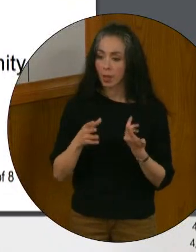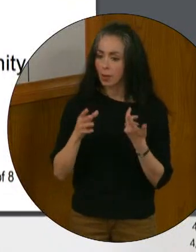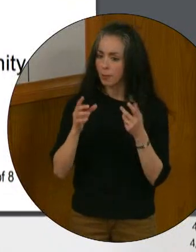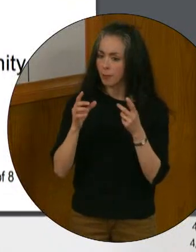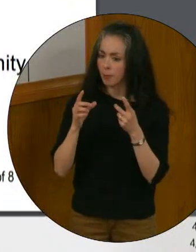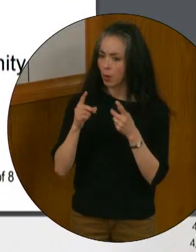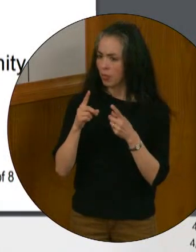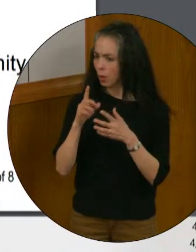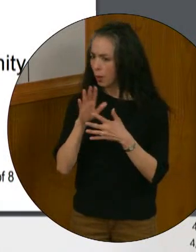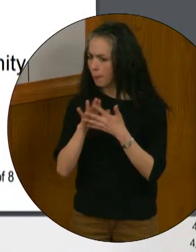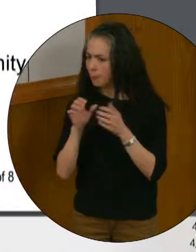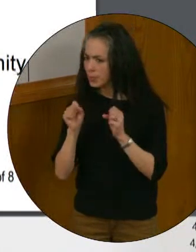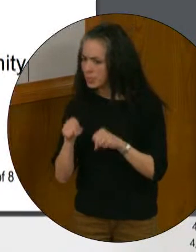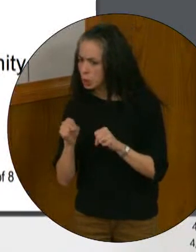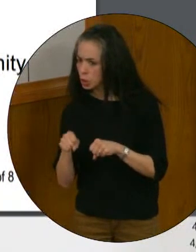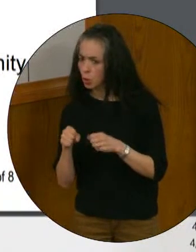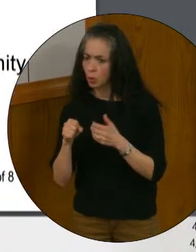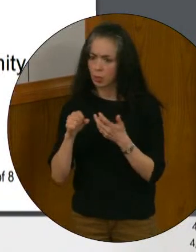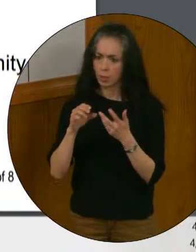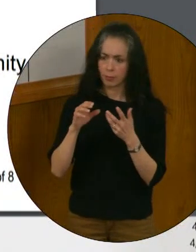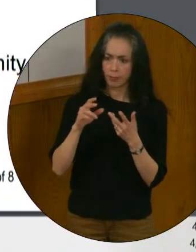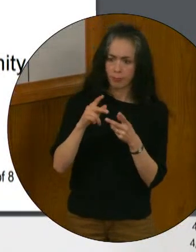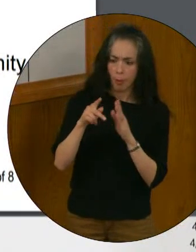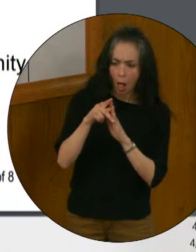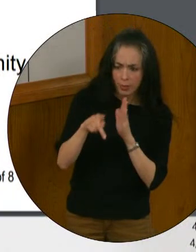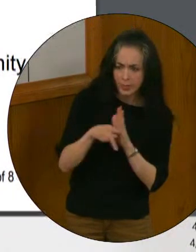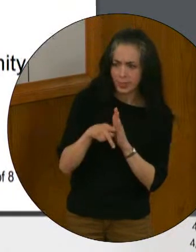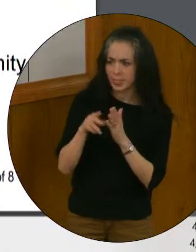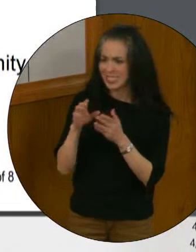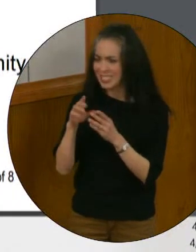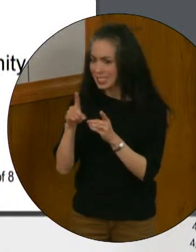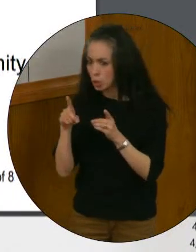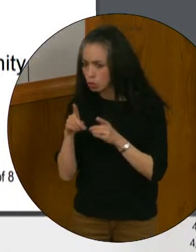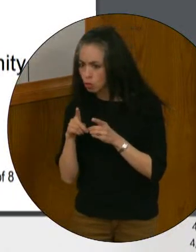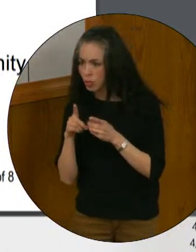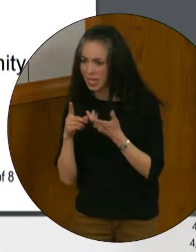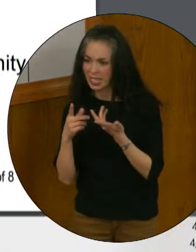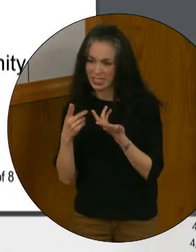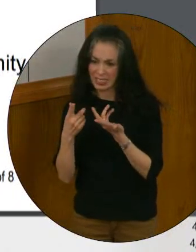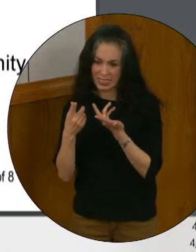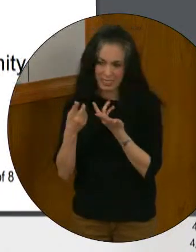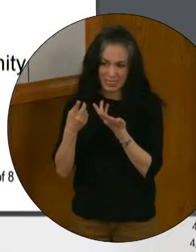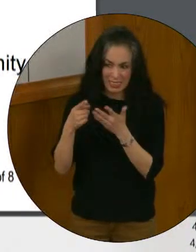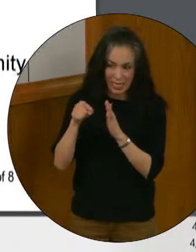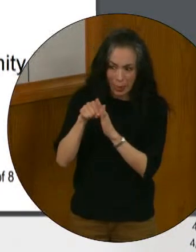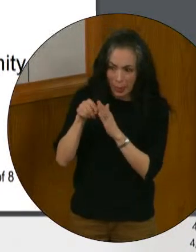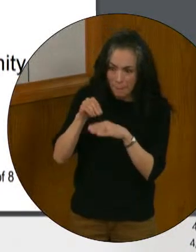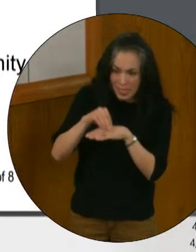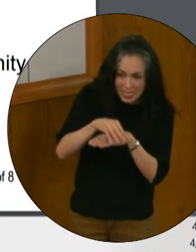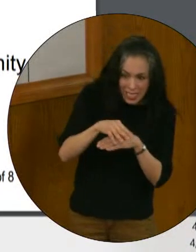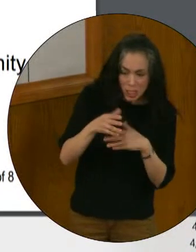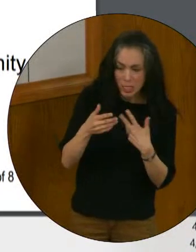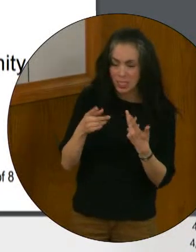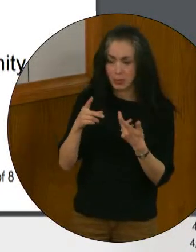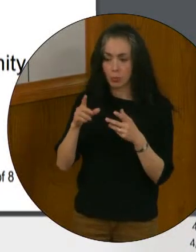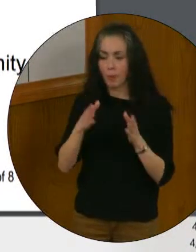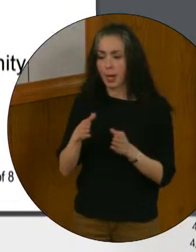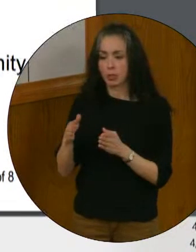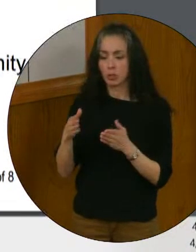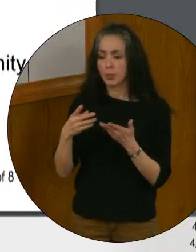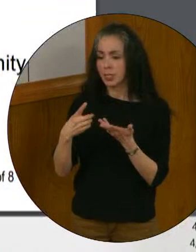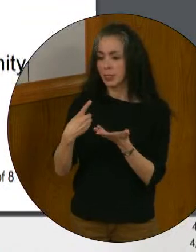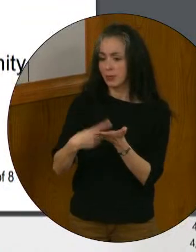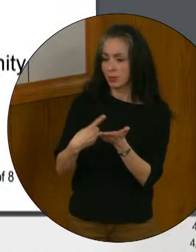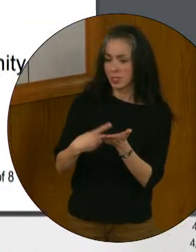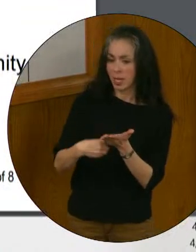policy implications? We should be prepared to have those discussions. Is there an opportunity to streamline